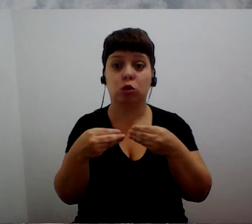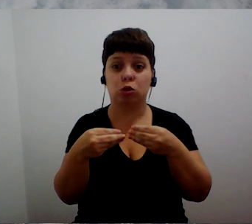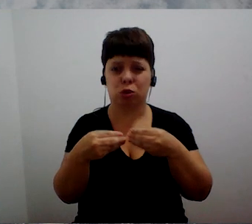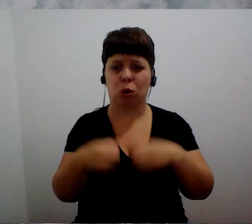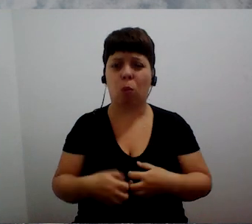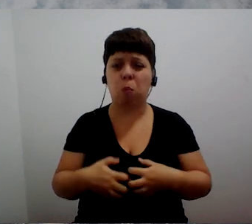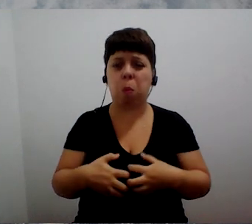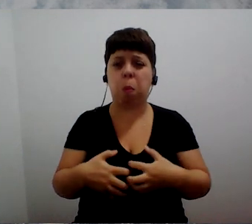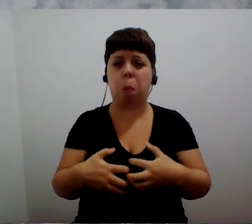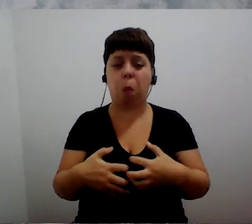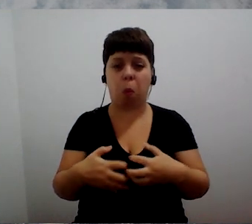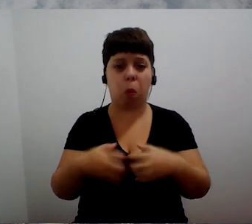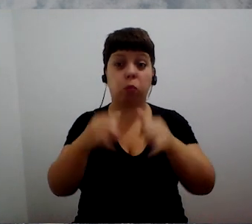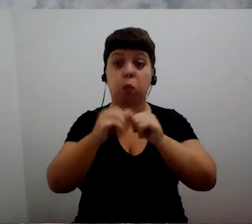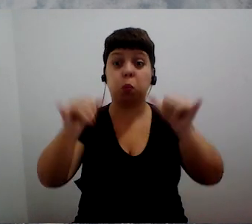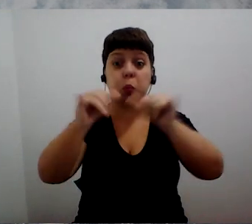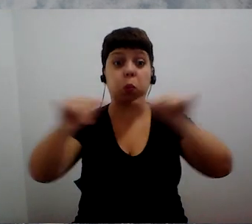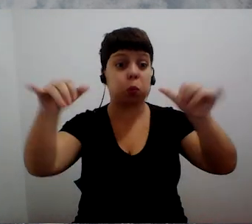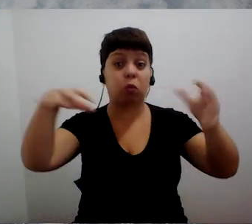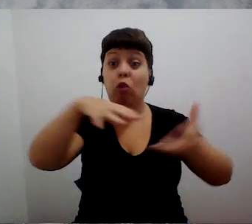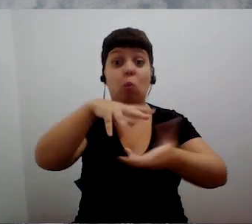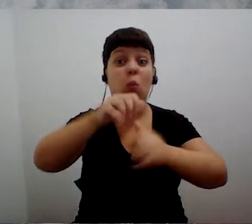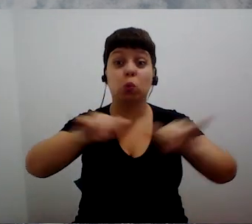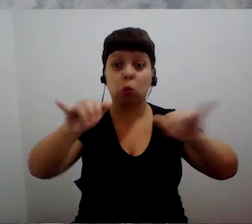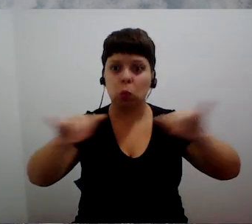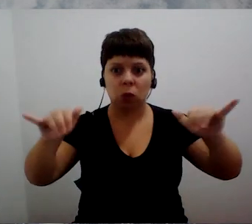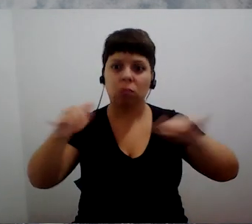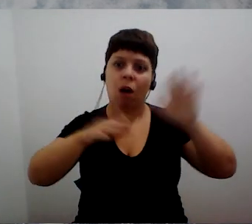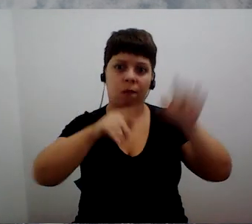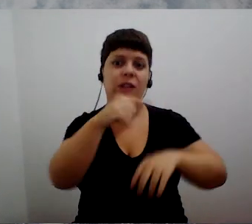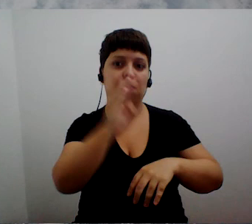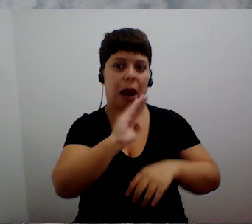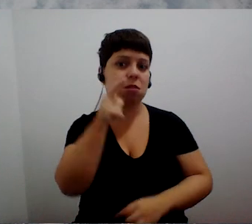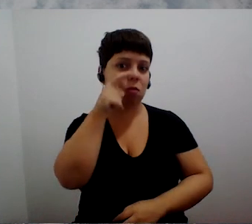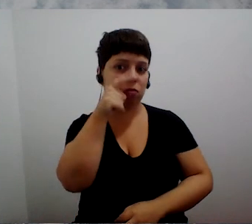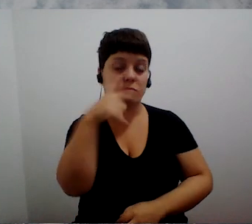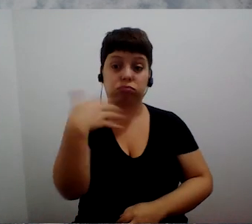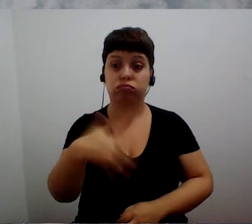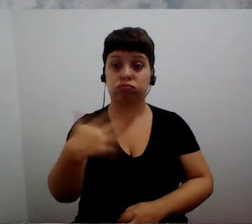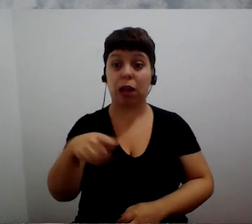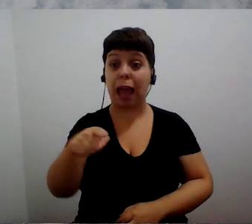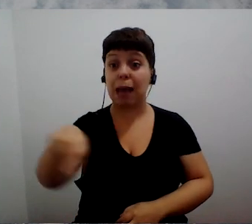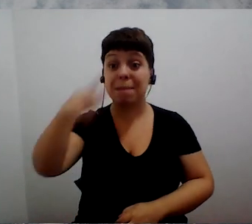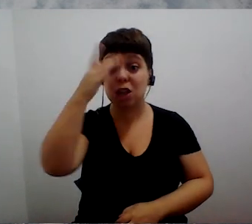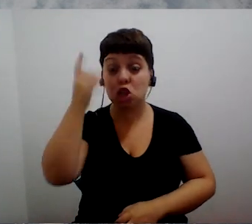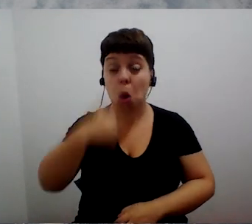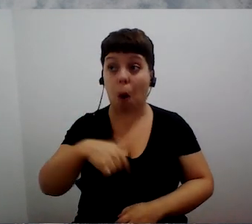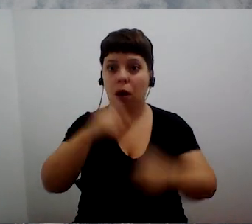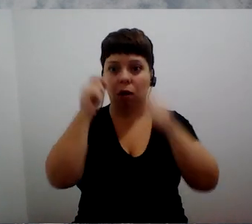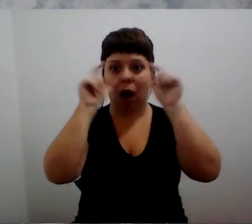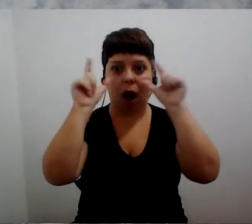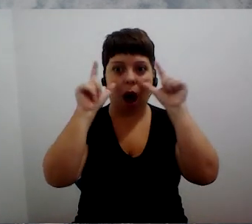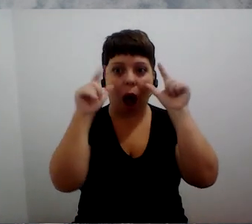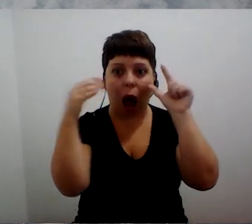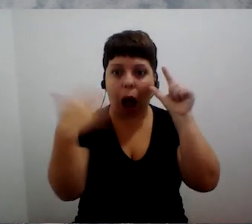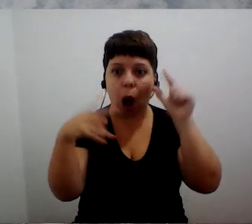full of plastic. And the media coverage of this went global. And I'm sure that you saw the news as well in Brazil. And it was an eye